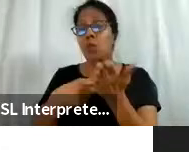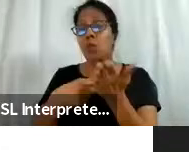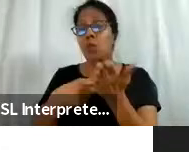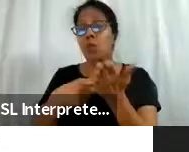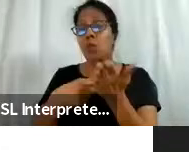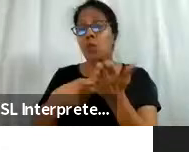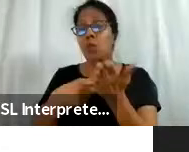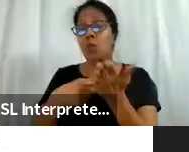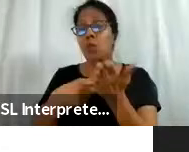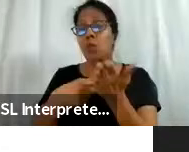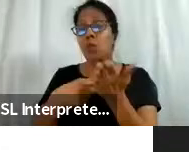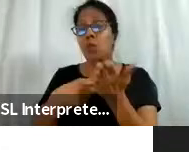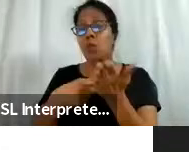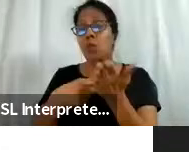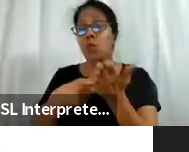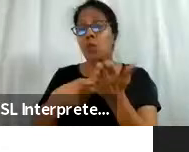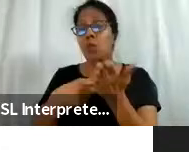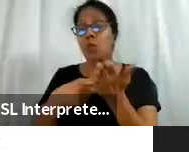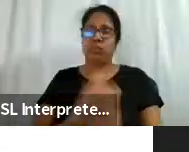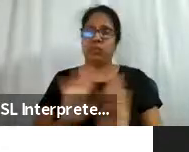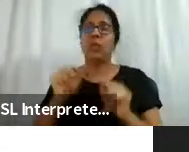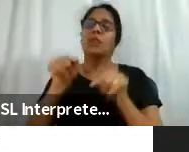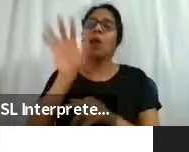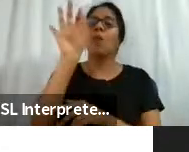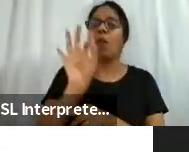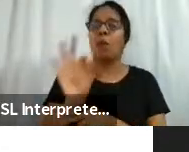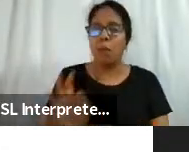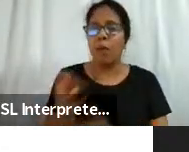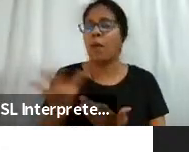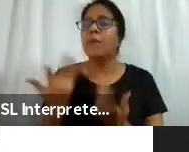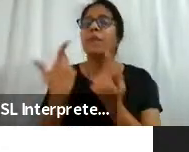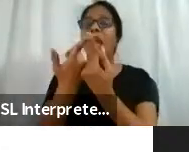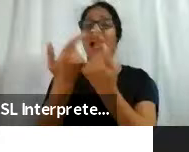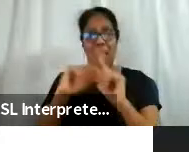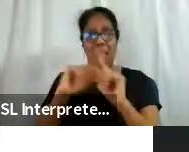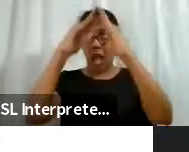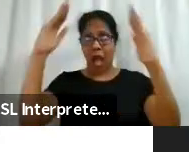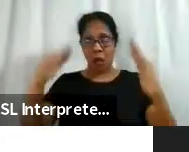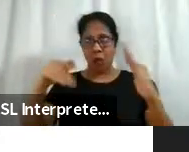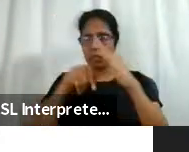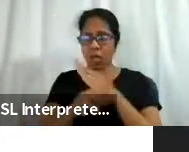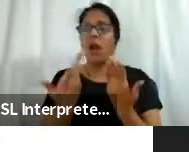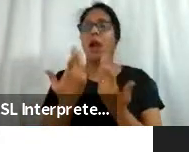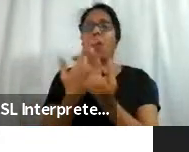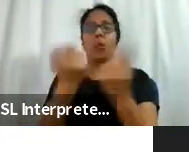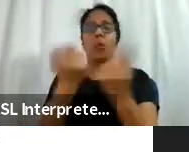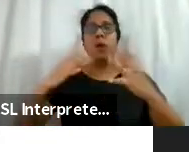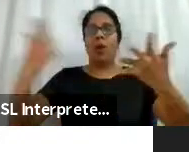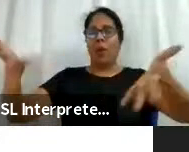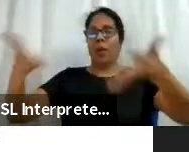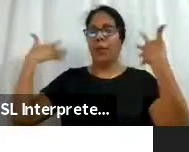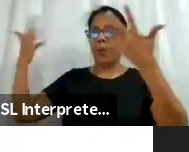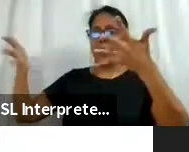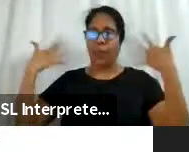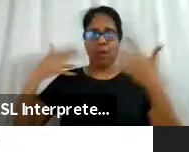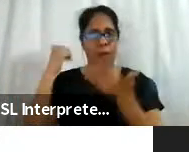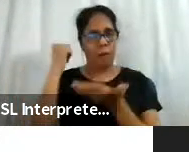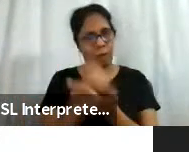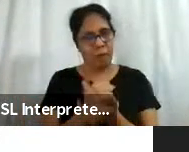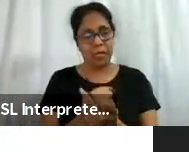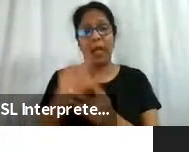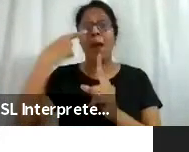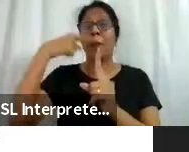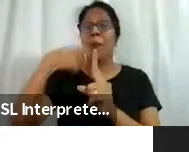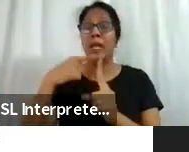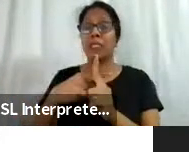should have a separate ventilated room and a separate toilet. So it's equally mandatory to have a